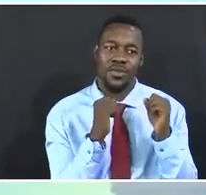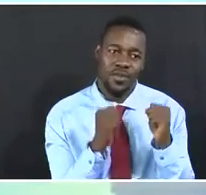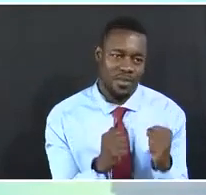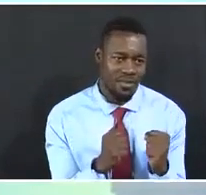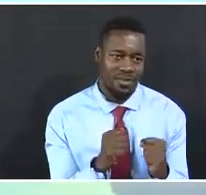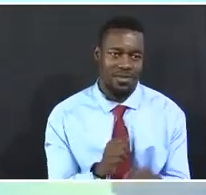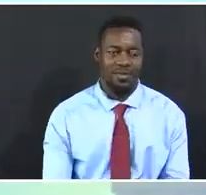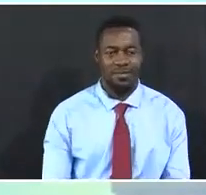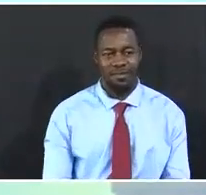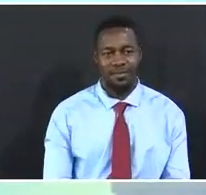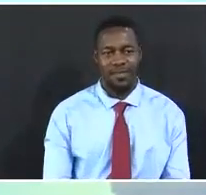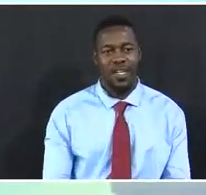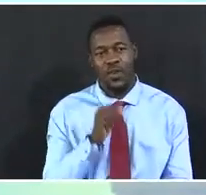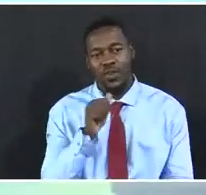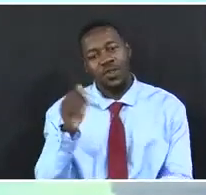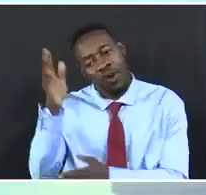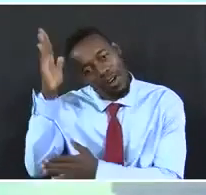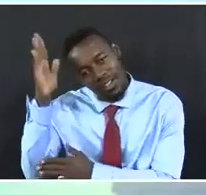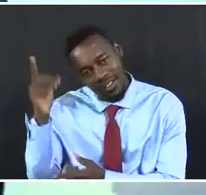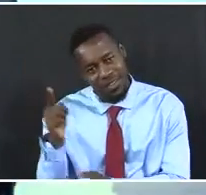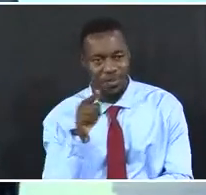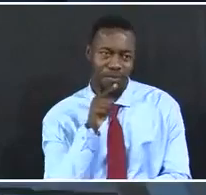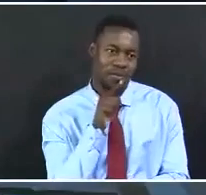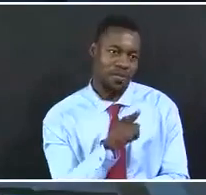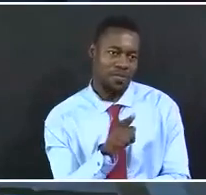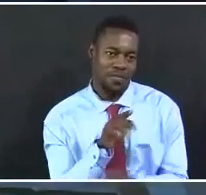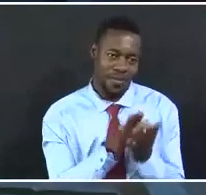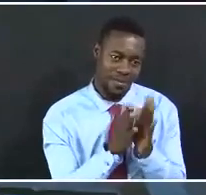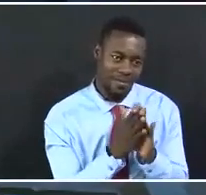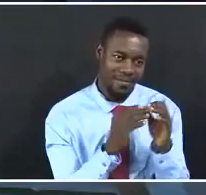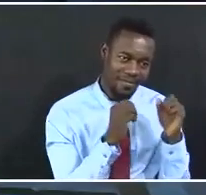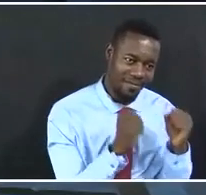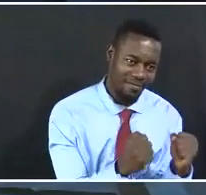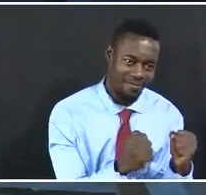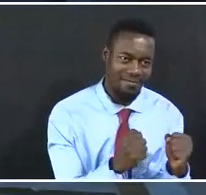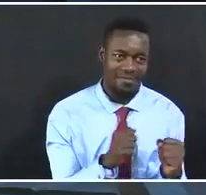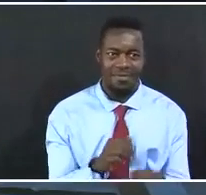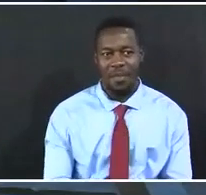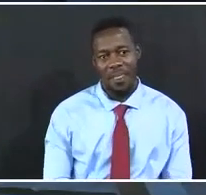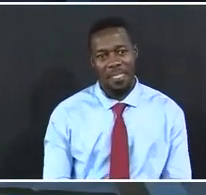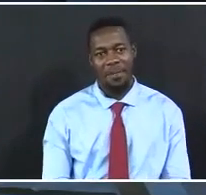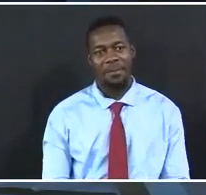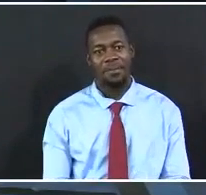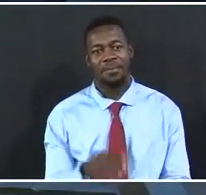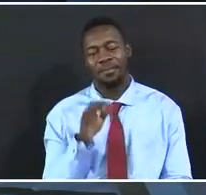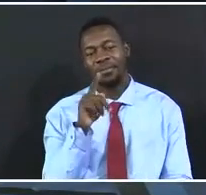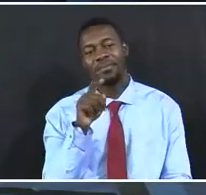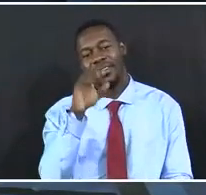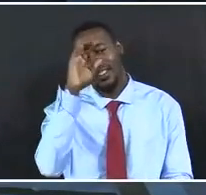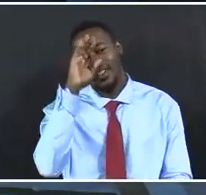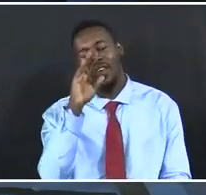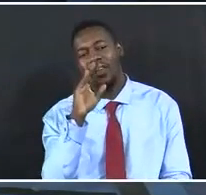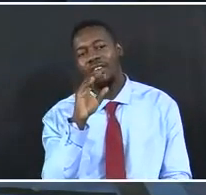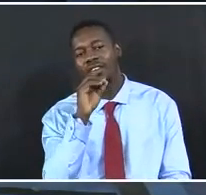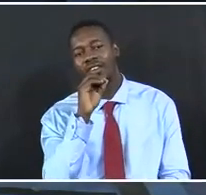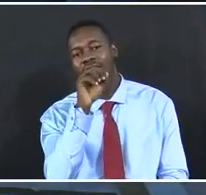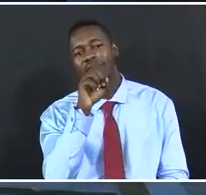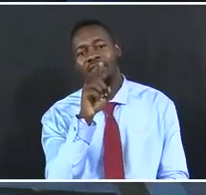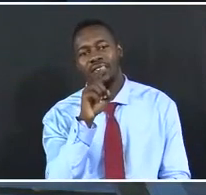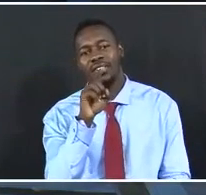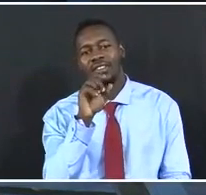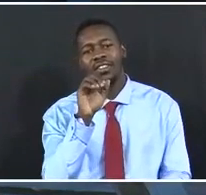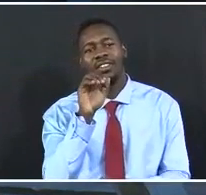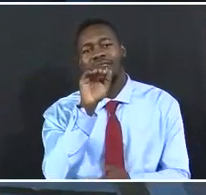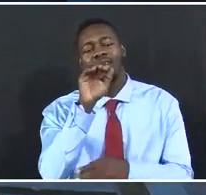of the Lord and be in his presence. And the answer is in Psalms 24, verse 4 and 5. I want to